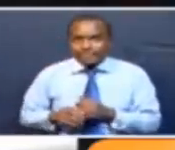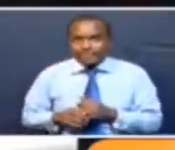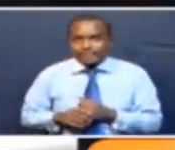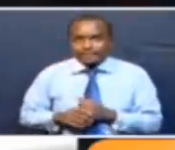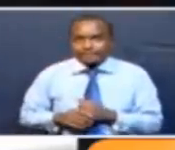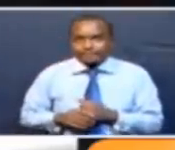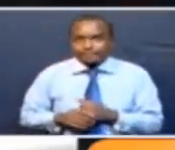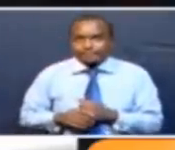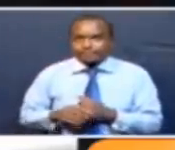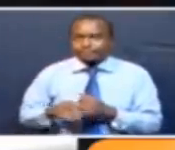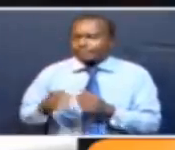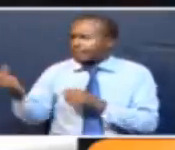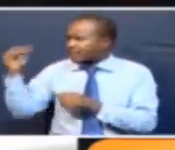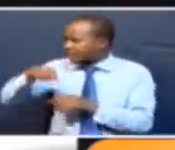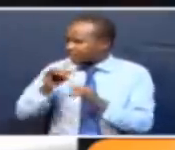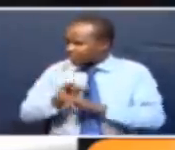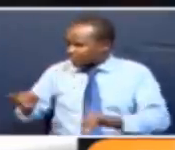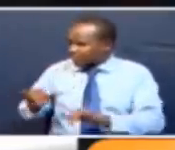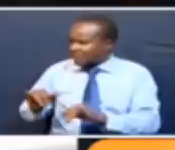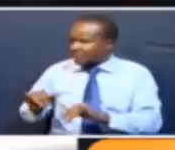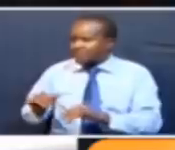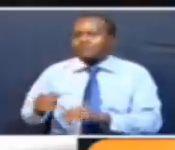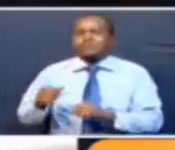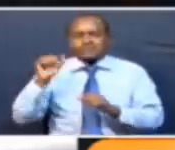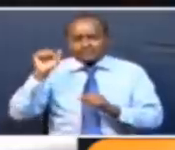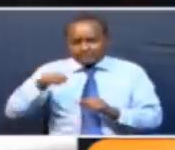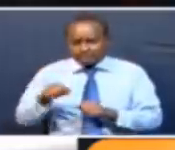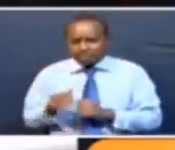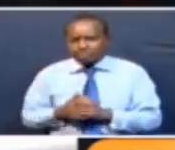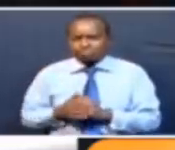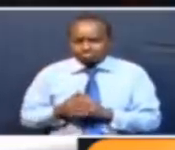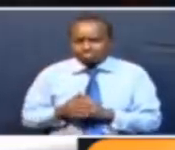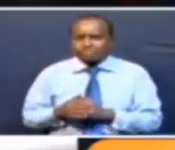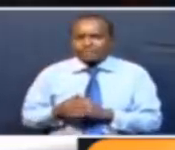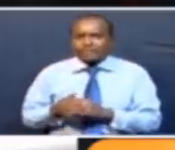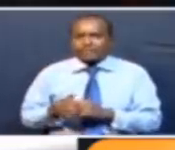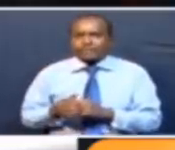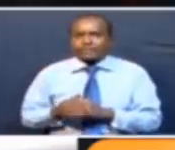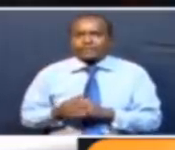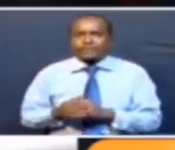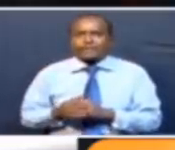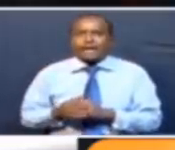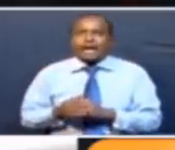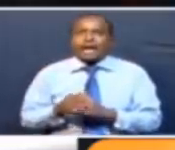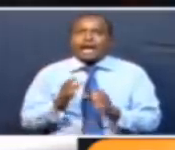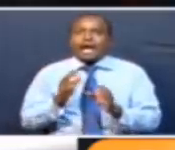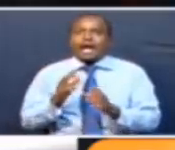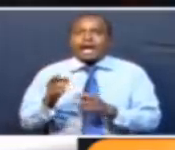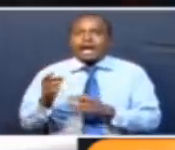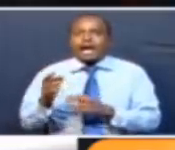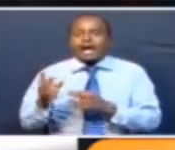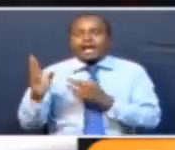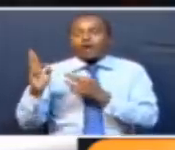swamp? Absolutely. And get rid of the cartels? I hope you'll not be caught in the draining,